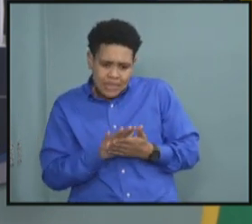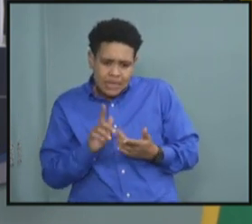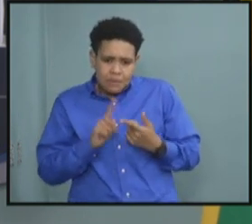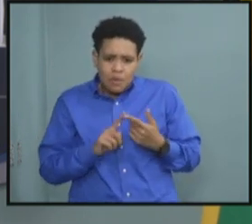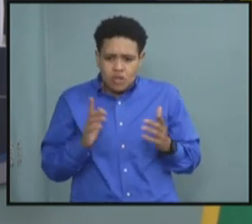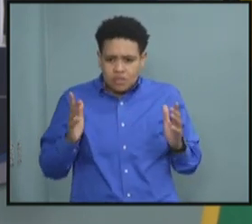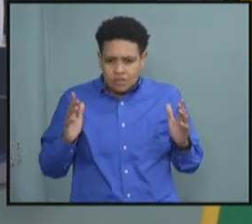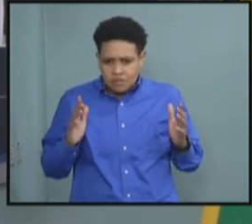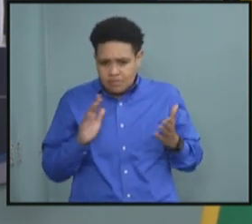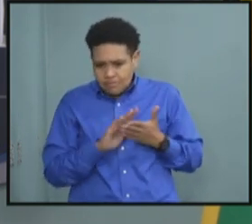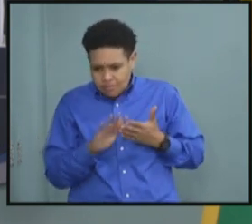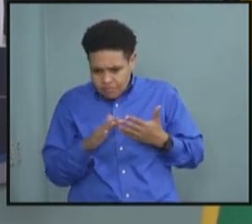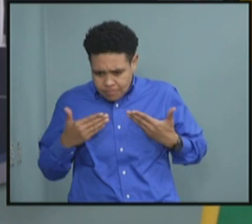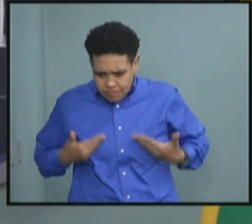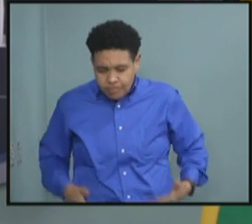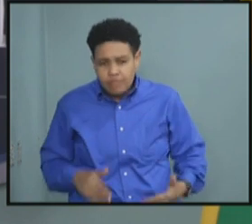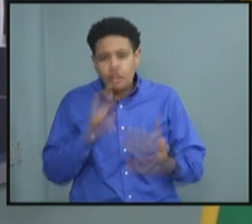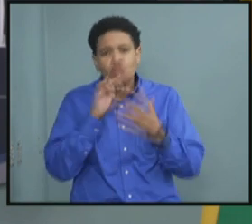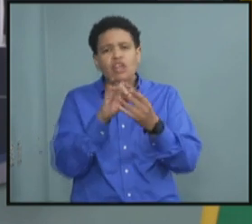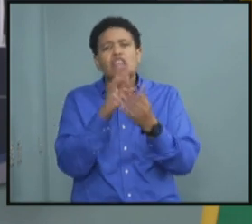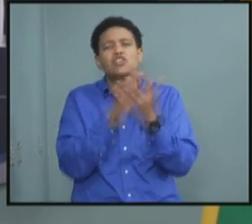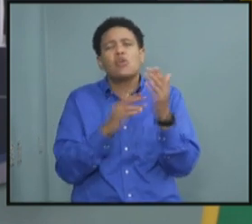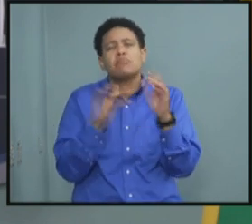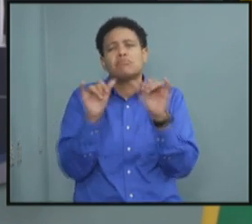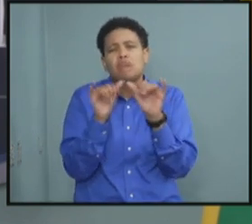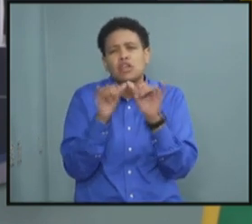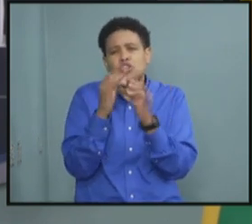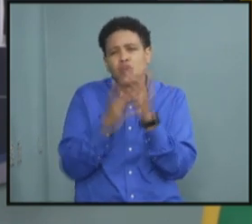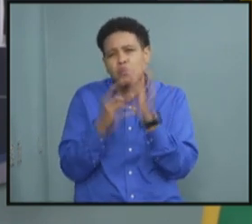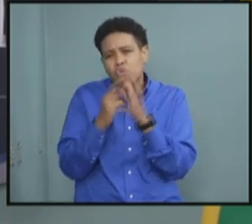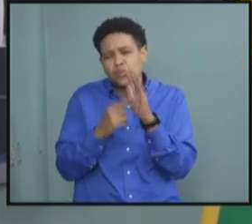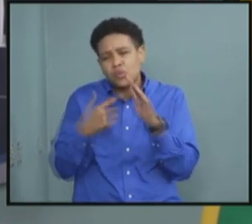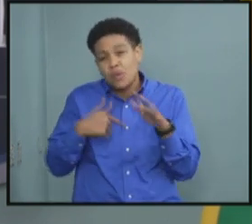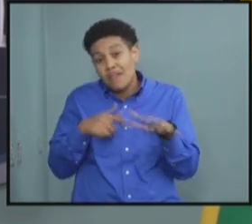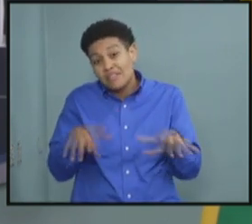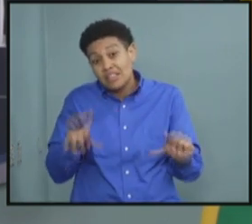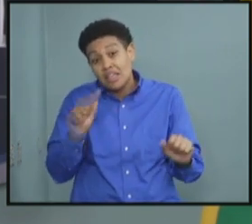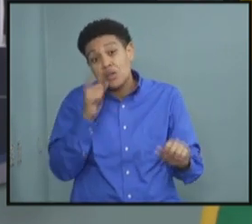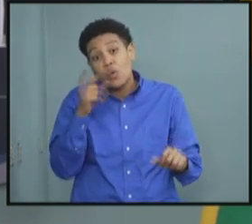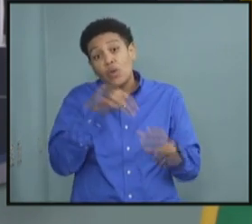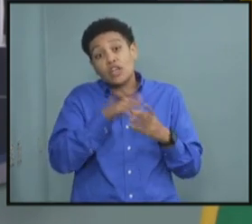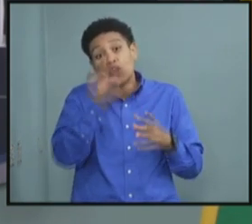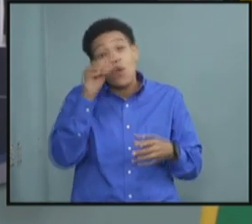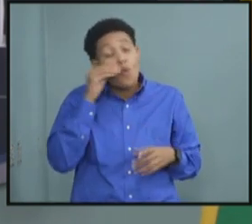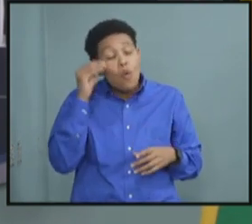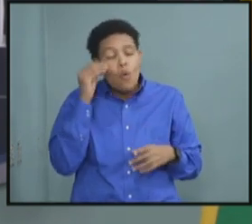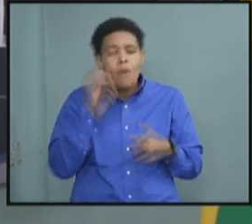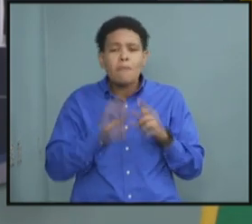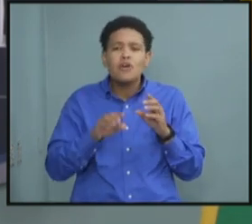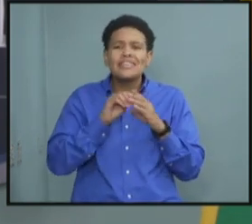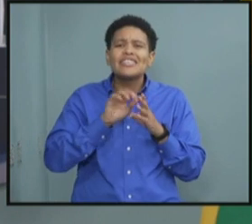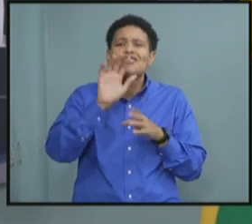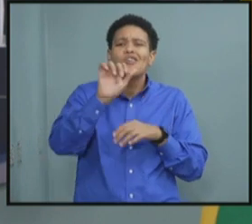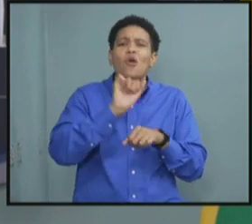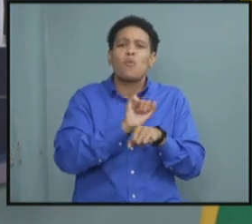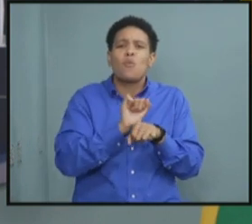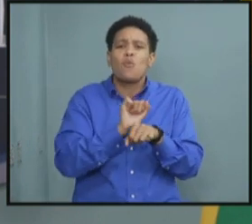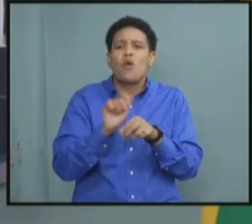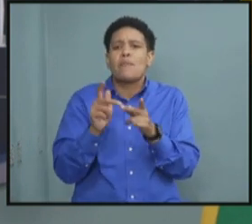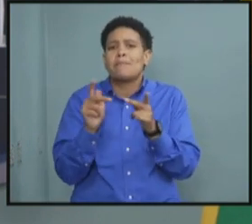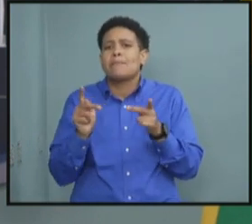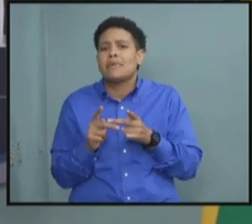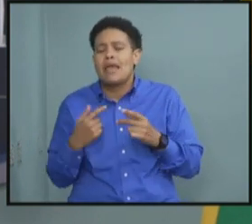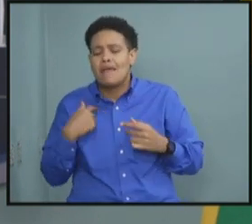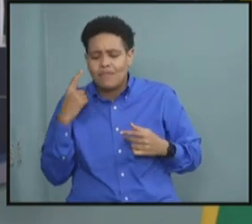sanitation, as it relates to some of the measures that you have to take, not just in your home, but now in your other home, in